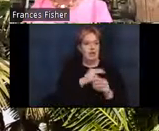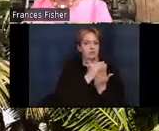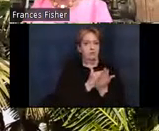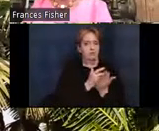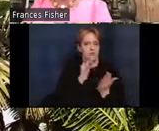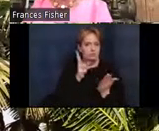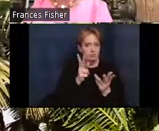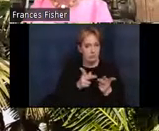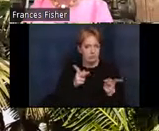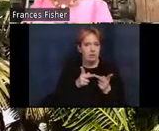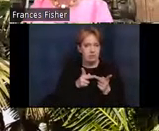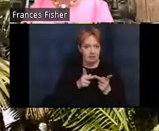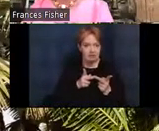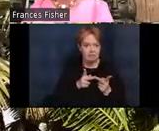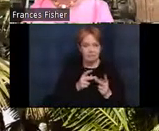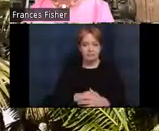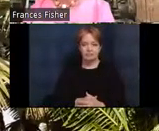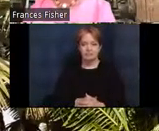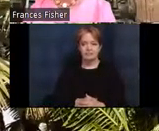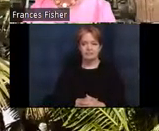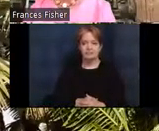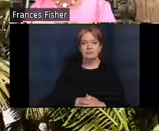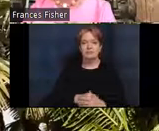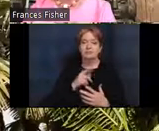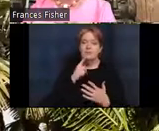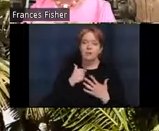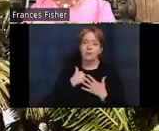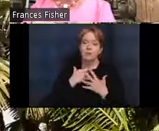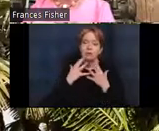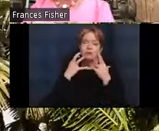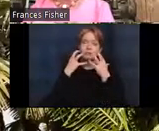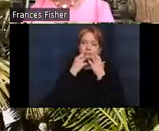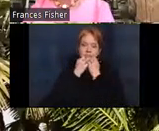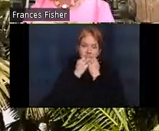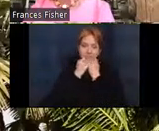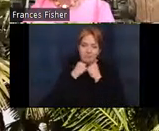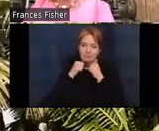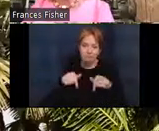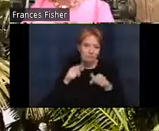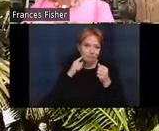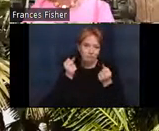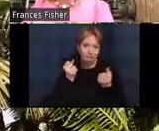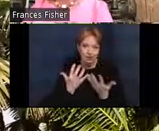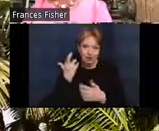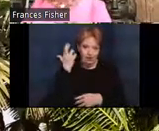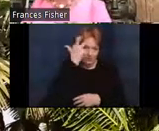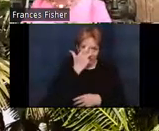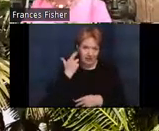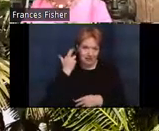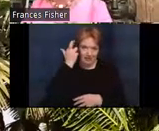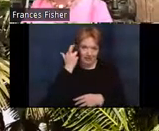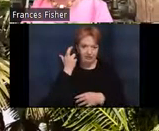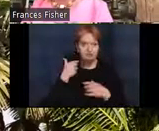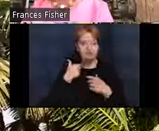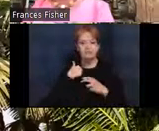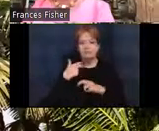Historic Places. We love this place for so many reasons, and where I am right now really